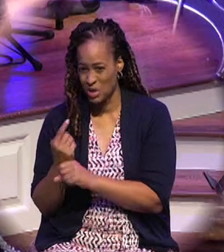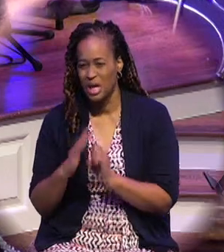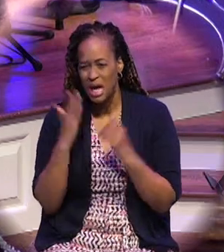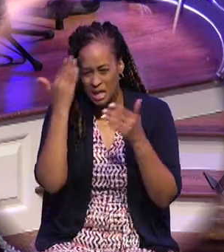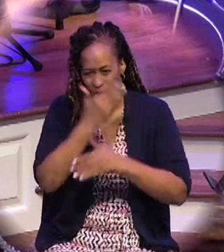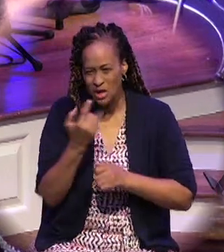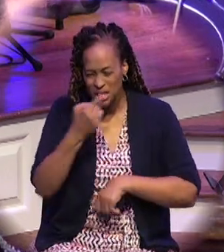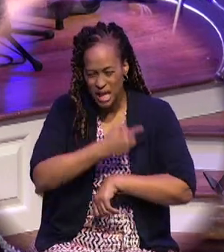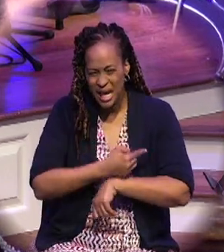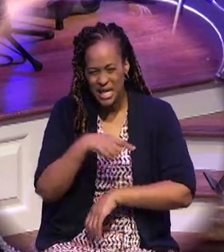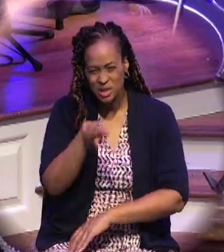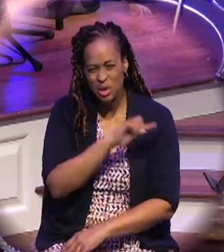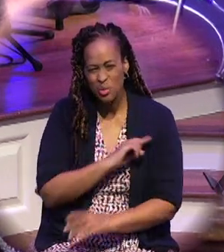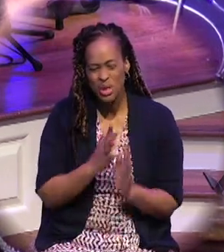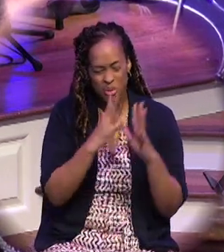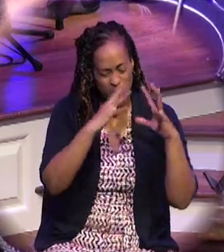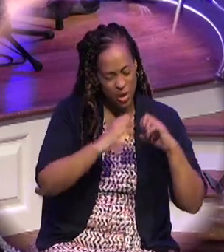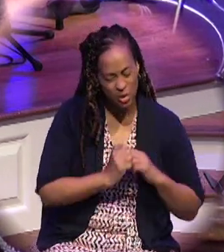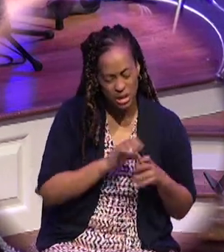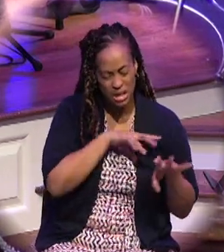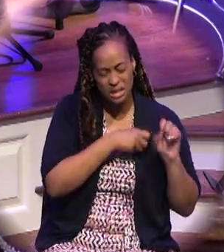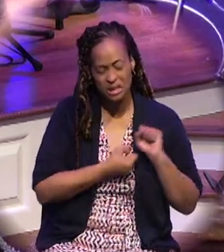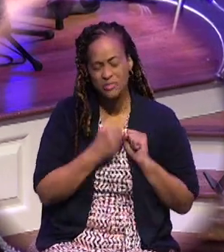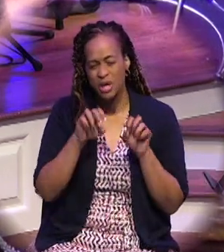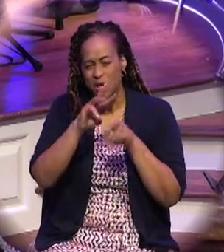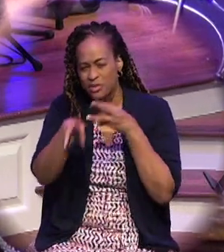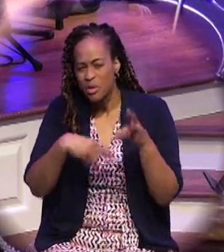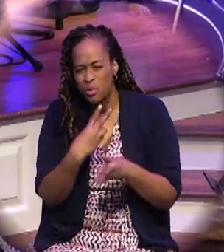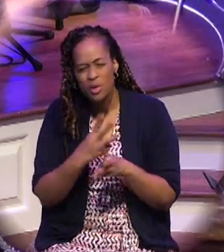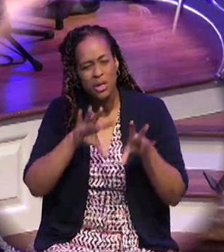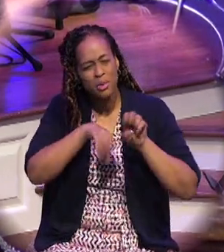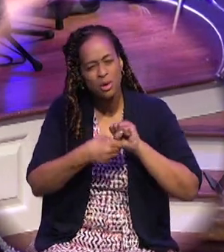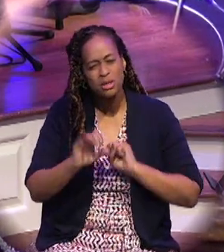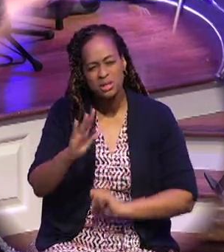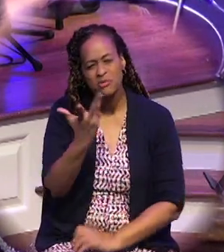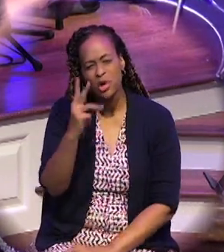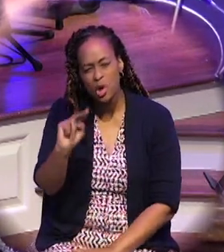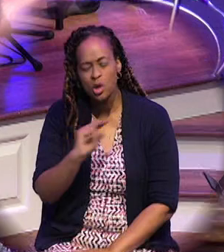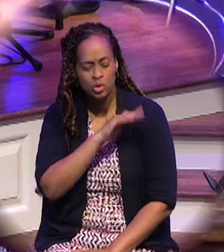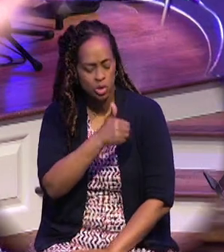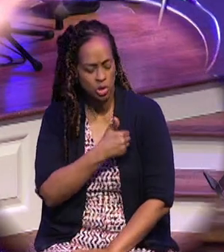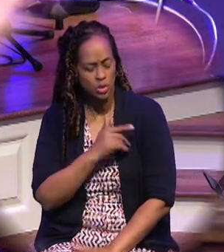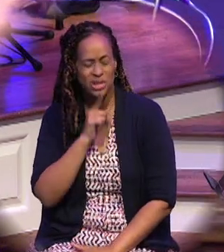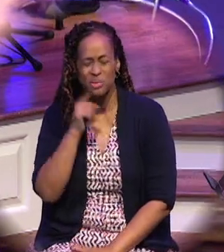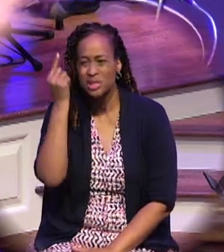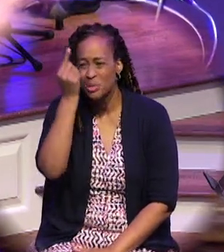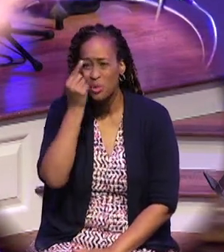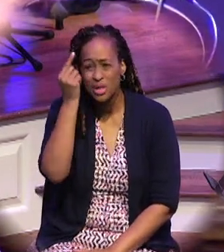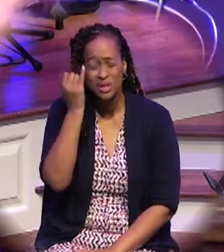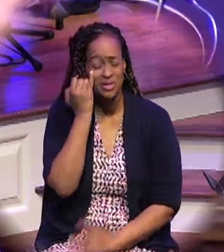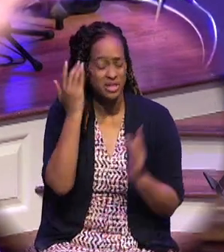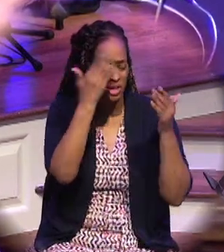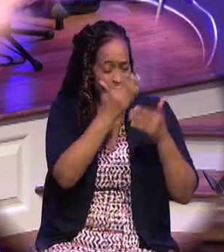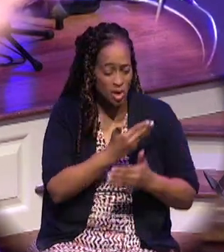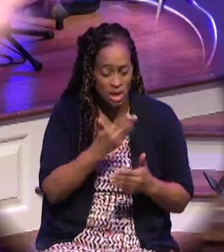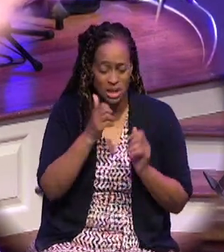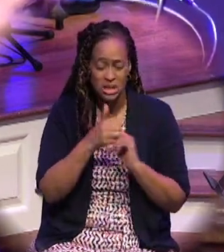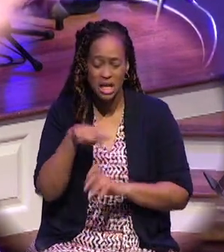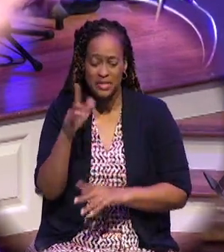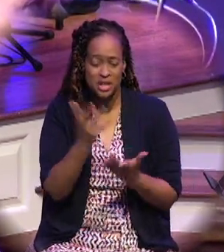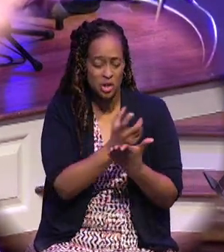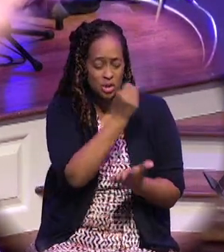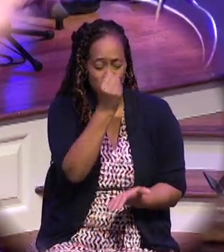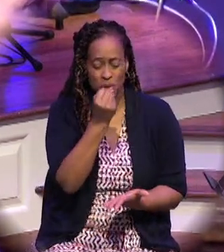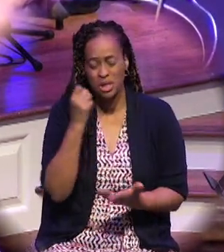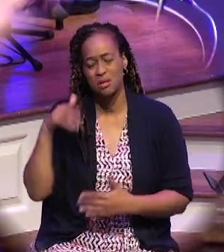days where you looked out at the brokenness of the world, the brokenness of your own soul, and you really wondered whether it was the darkness that was going to win